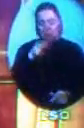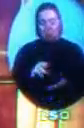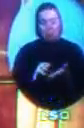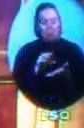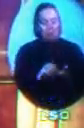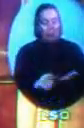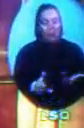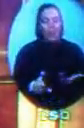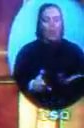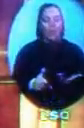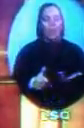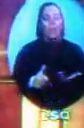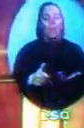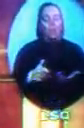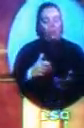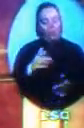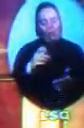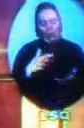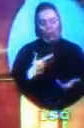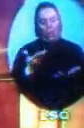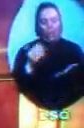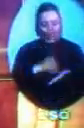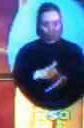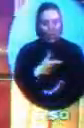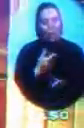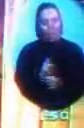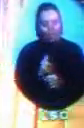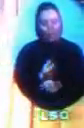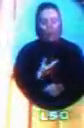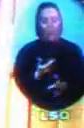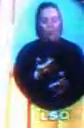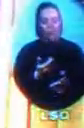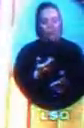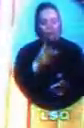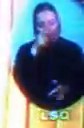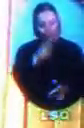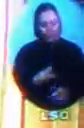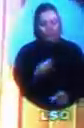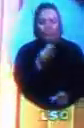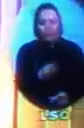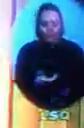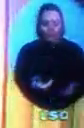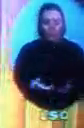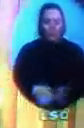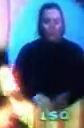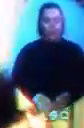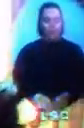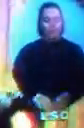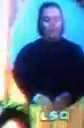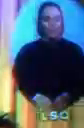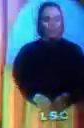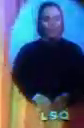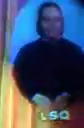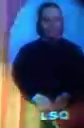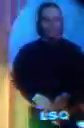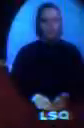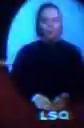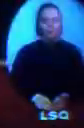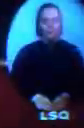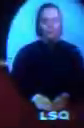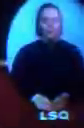millions after the earthquake, but very little came to Haiti. Will they be doing the same in this